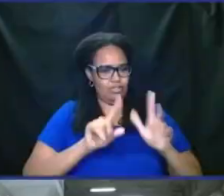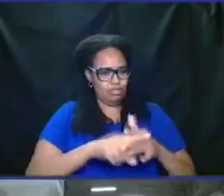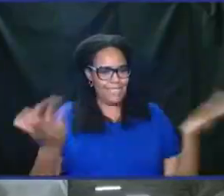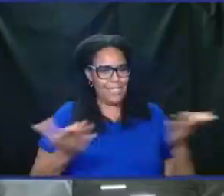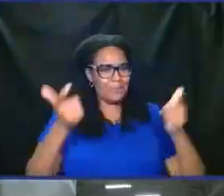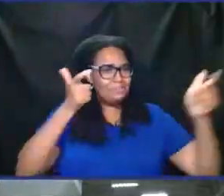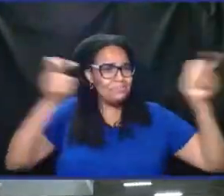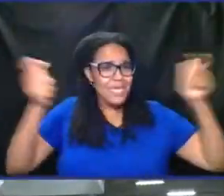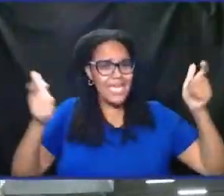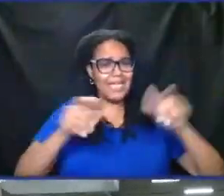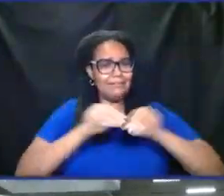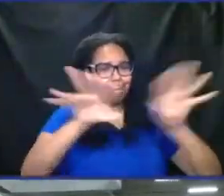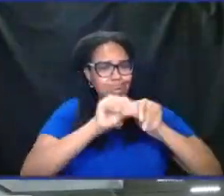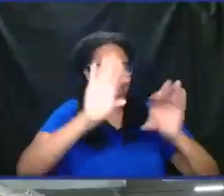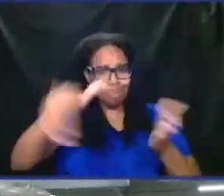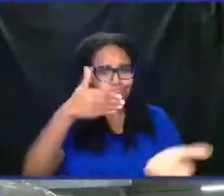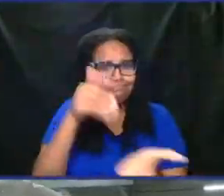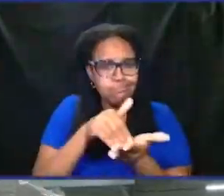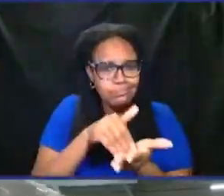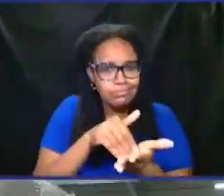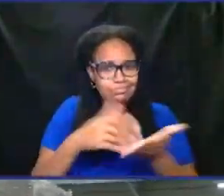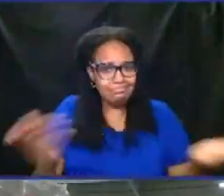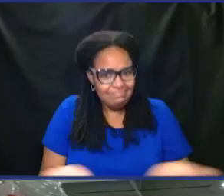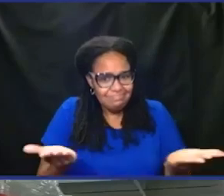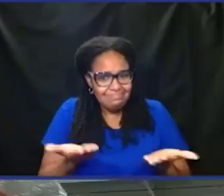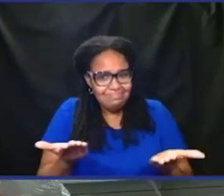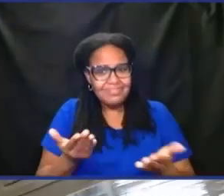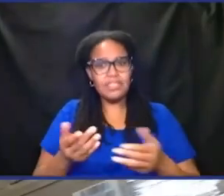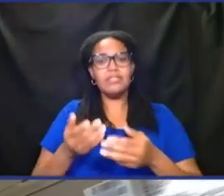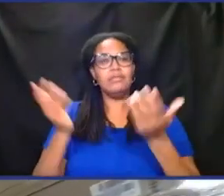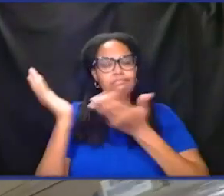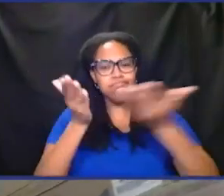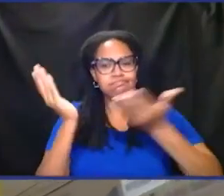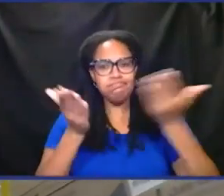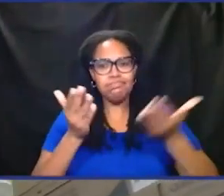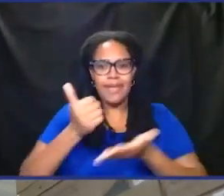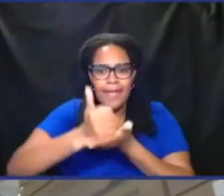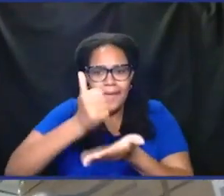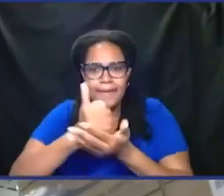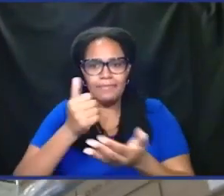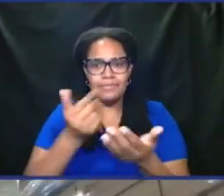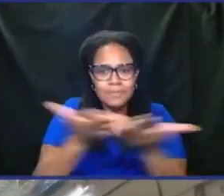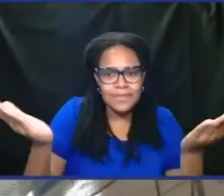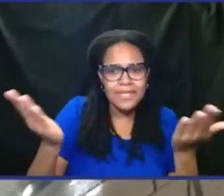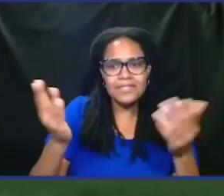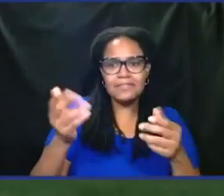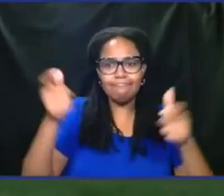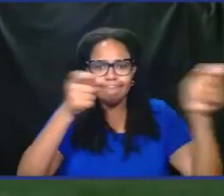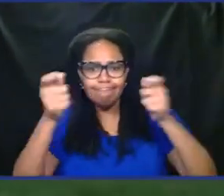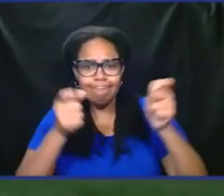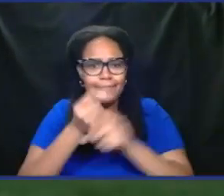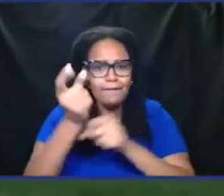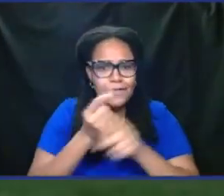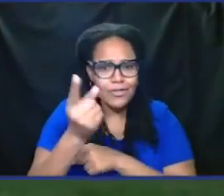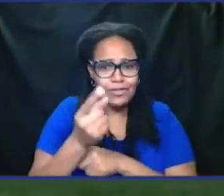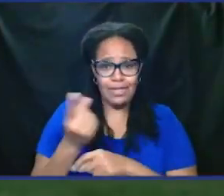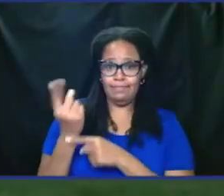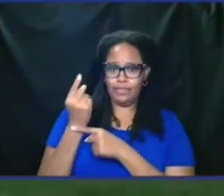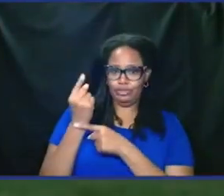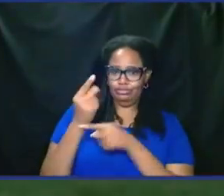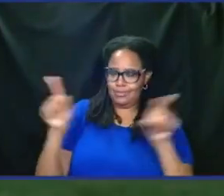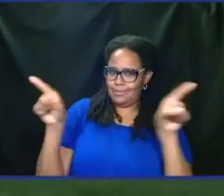year. Last year, enough medicine for nearly 10 million prescriptions and 16 million supplies. In 2020, of